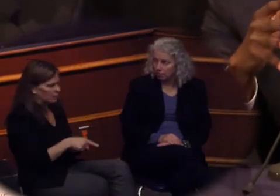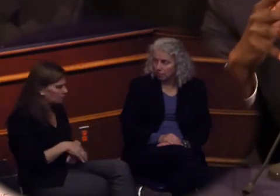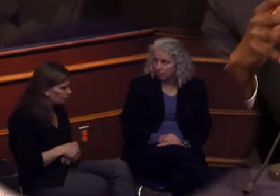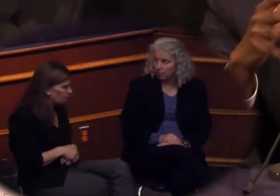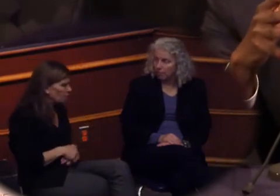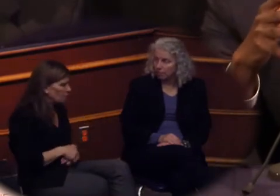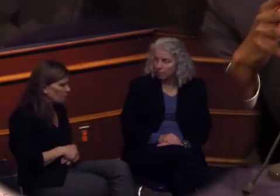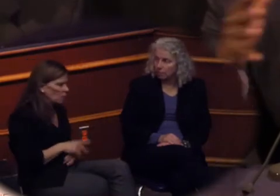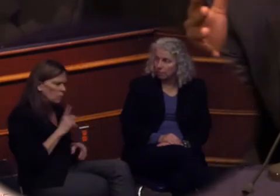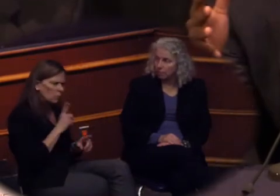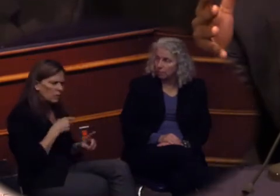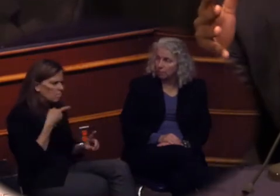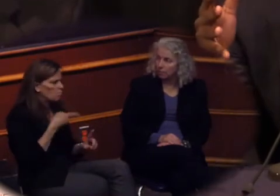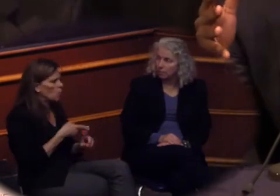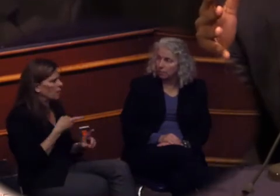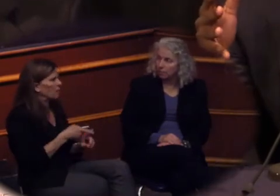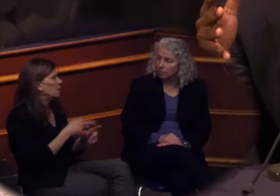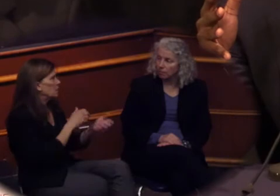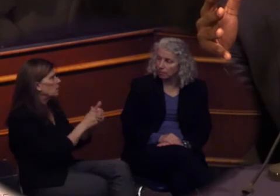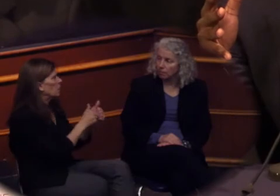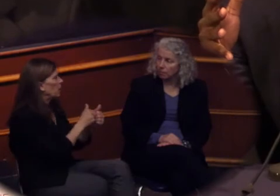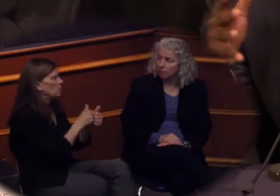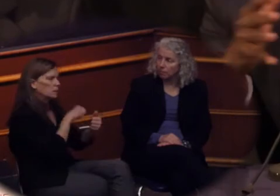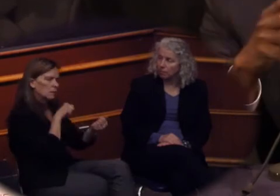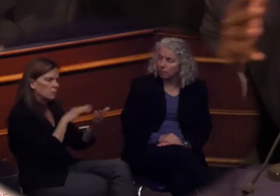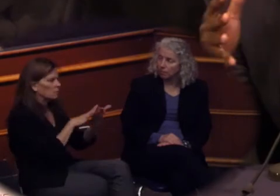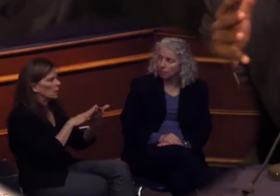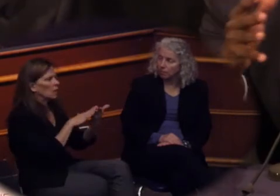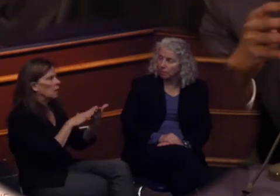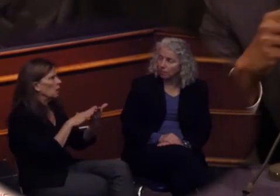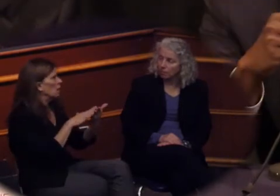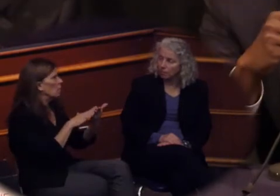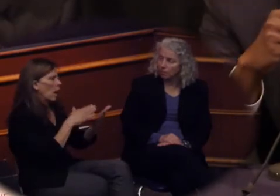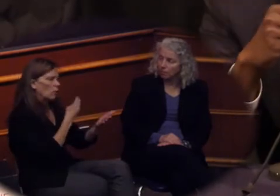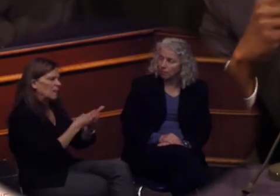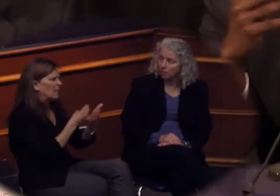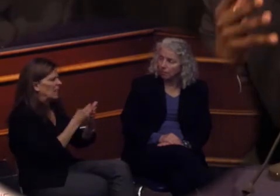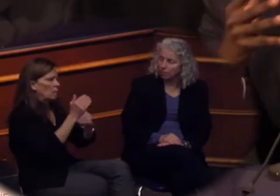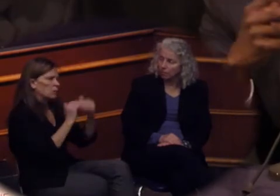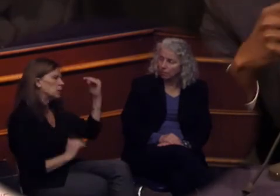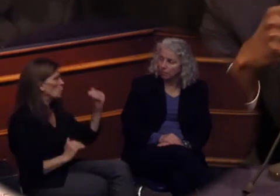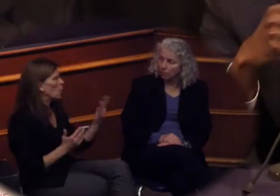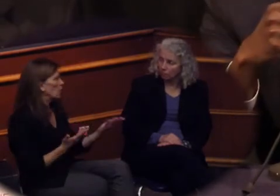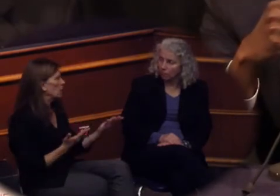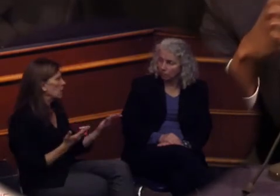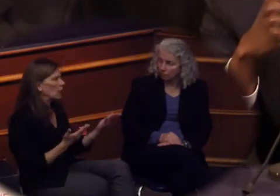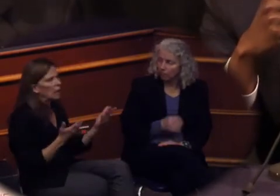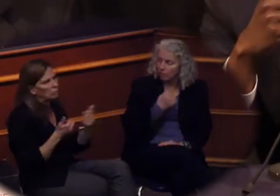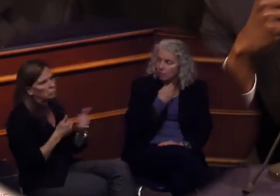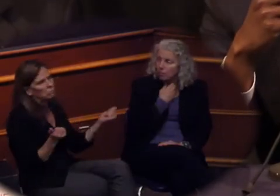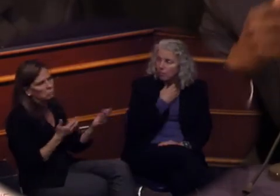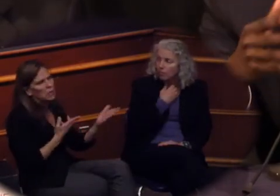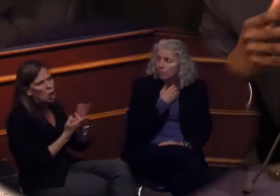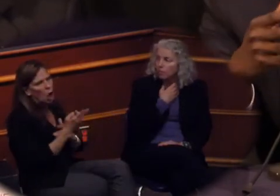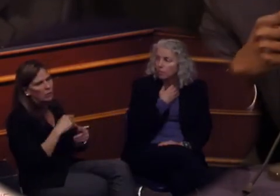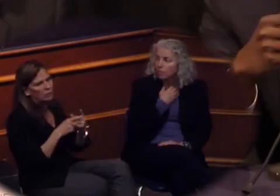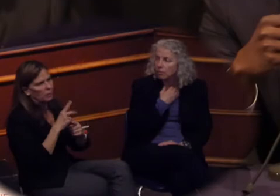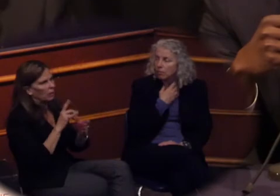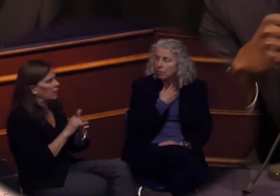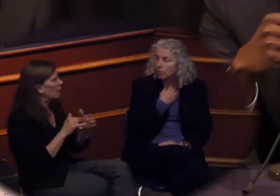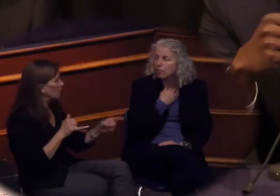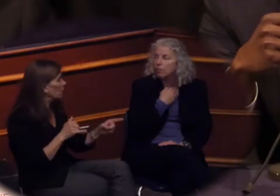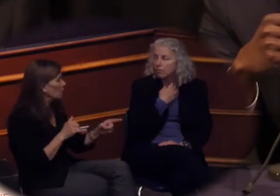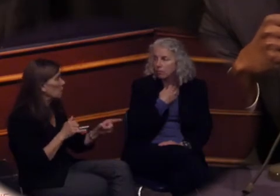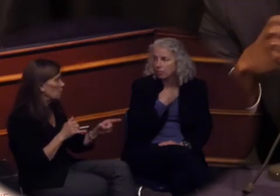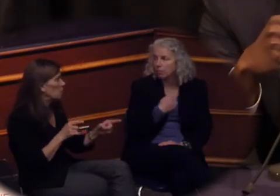the day, for me, this race is about addressing economic inequality and telling the truth about it. This idea that you can make ends meet in this